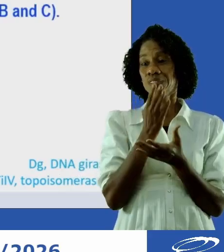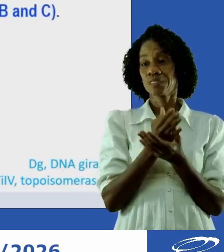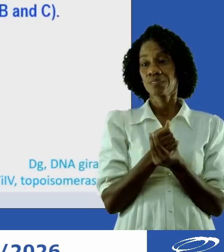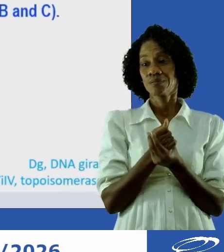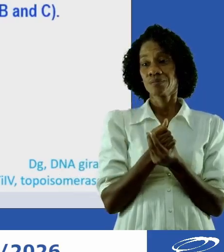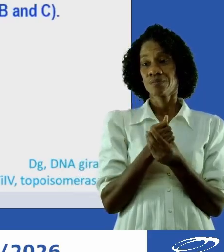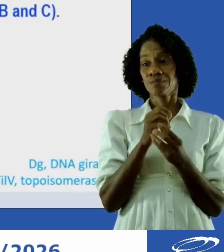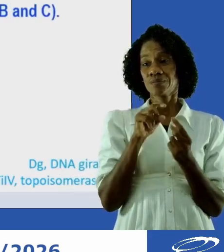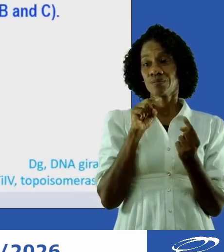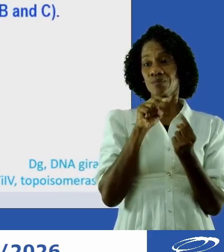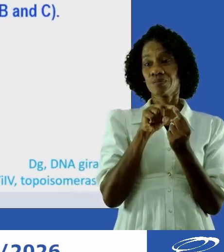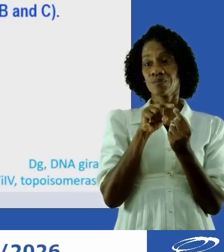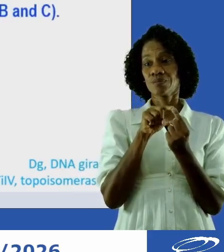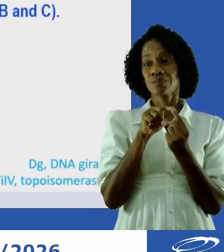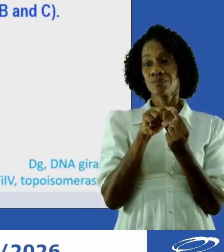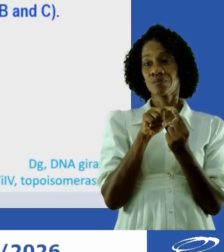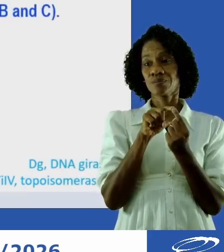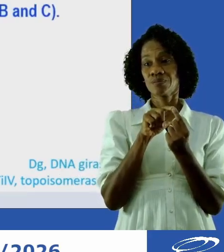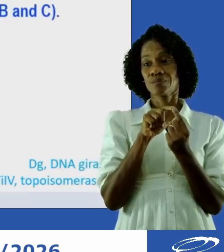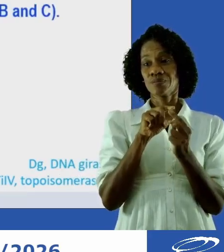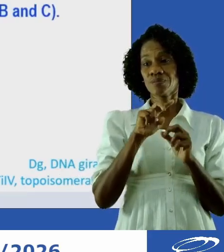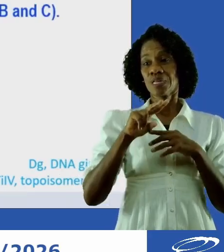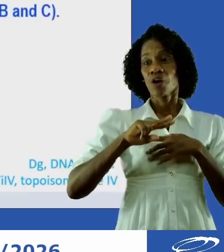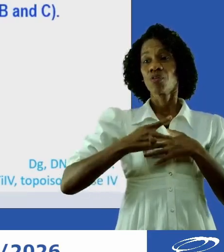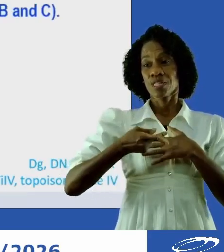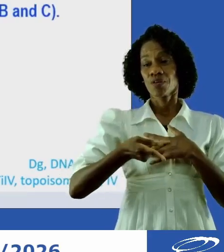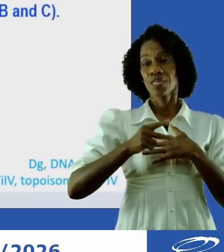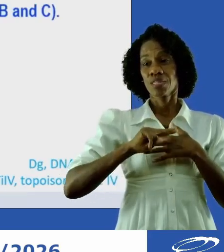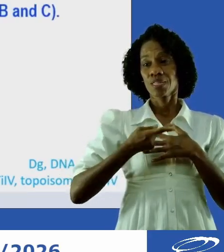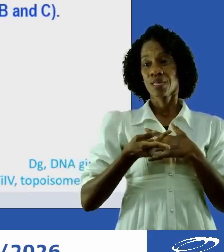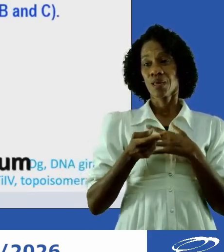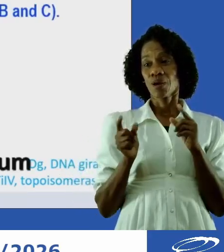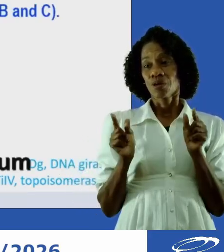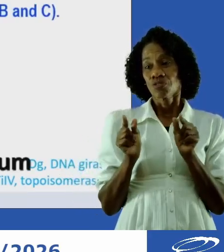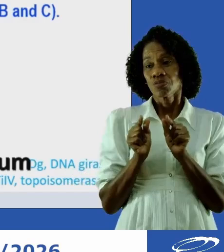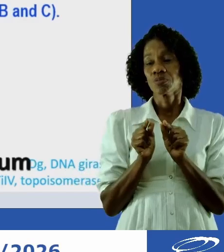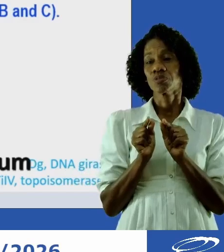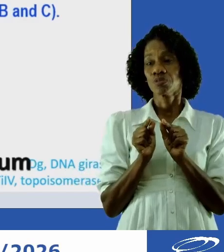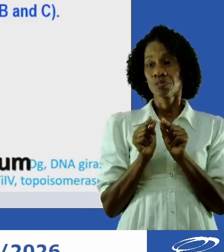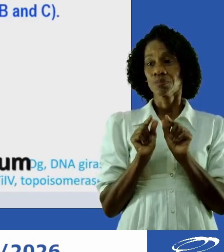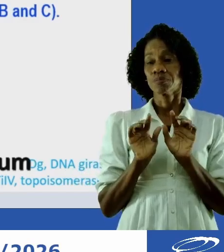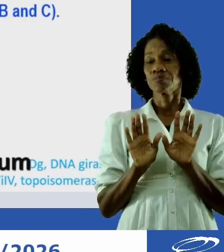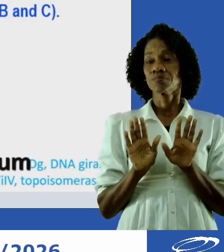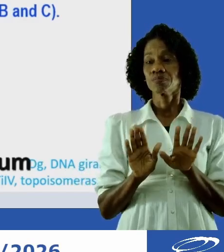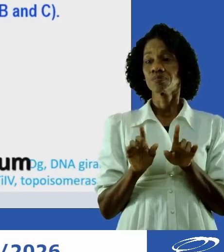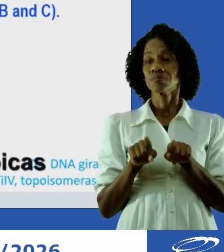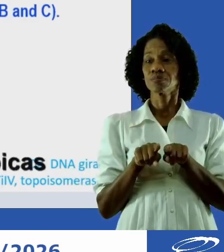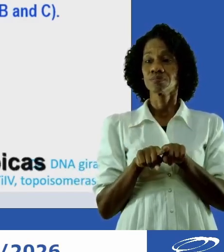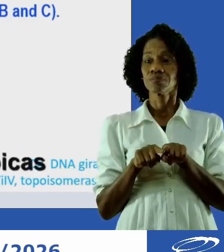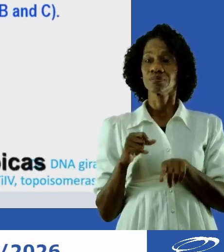some important consequences, as I will discuss. But first, also it's important because it's a